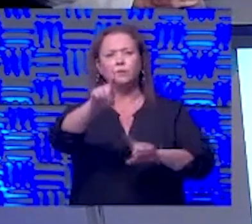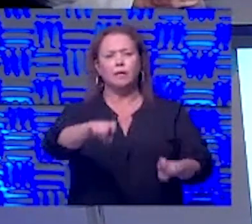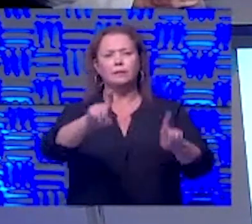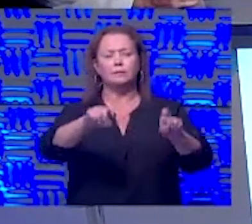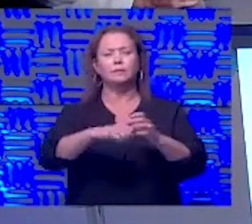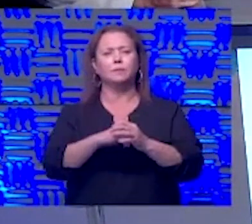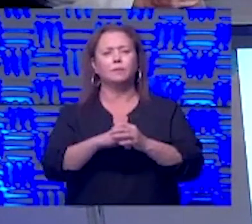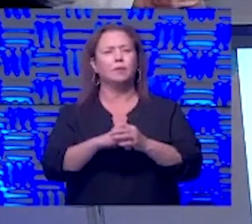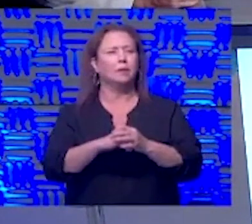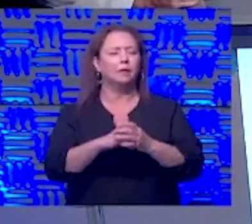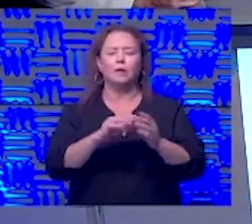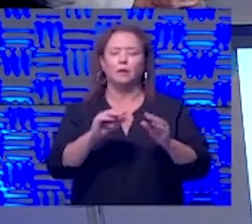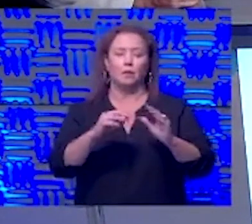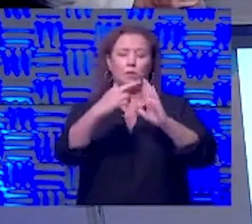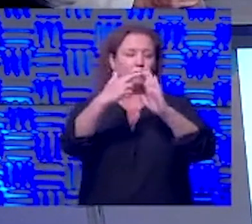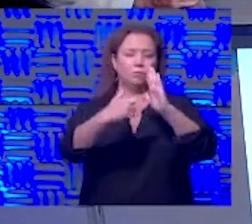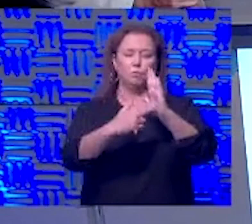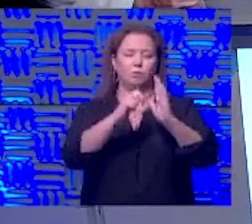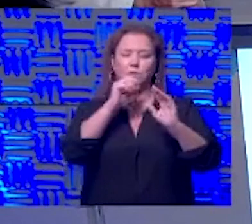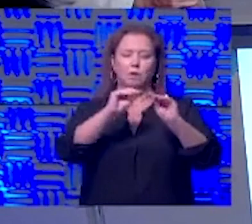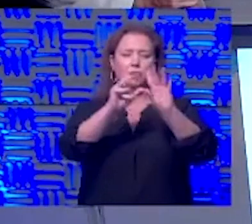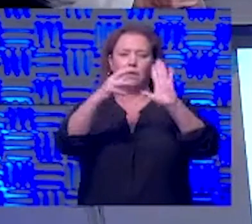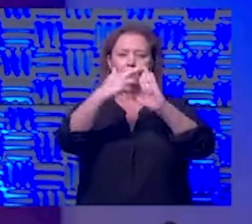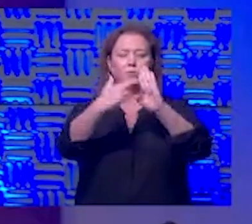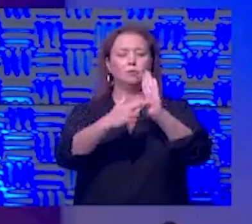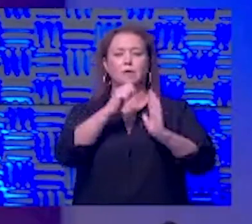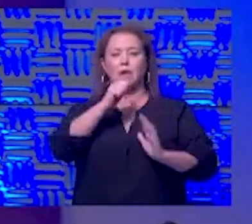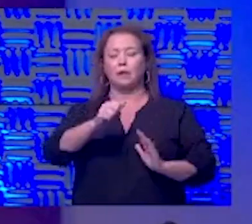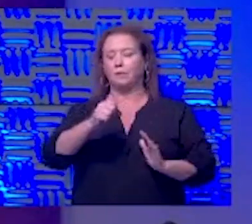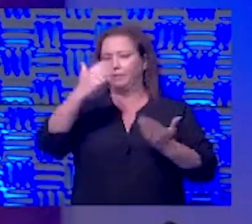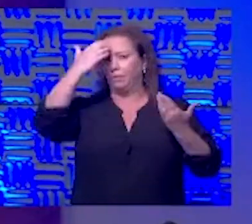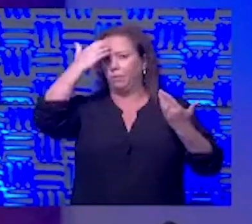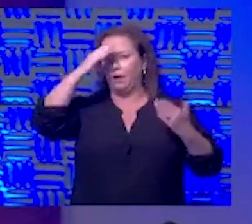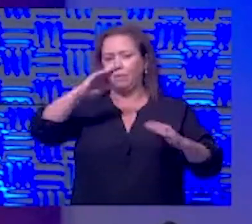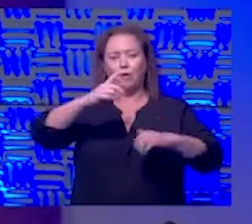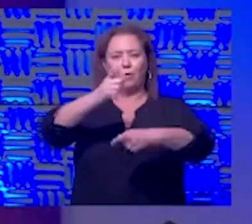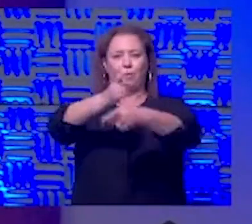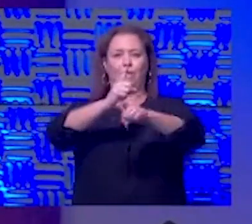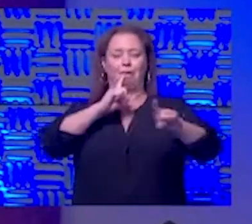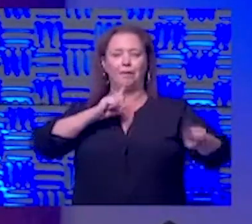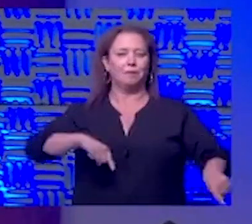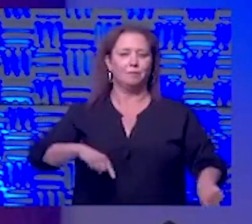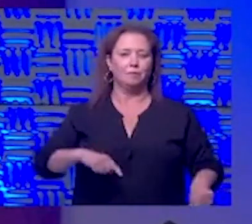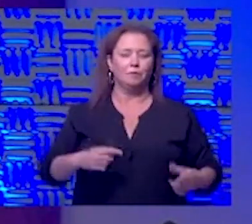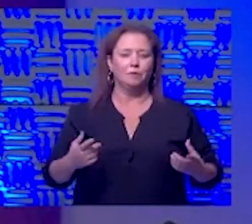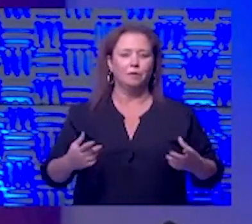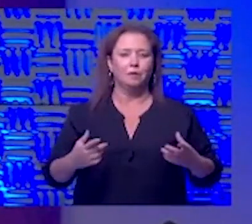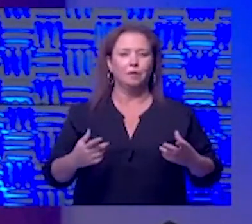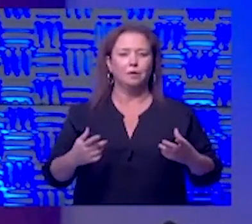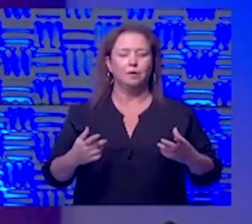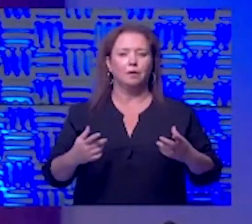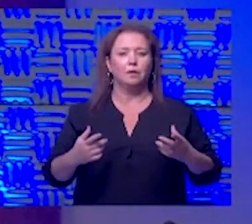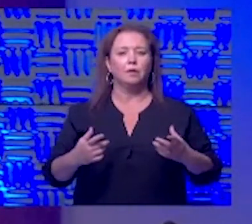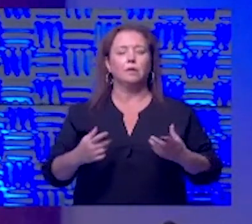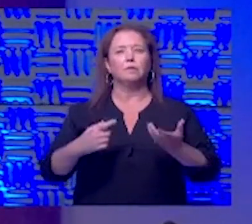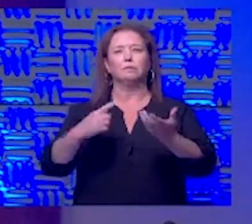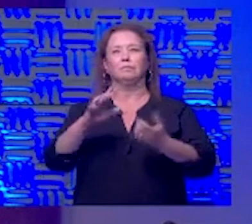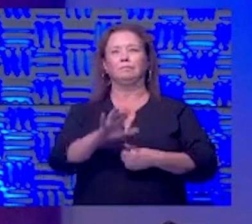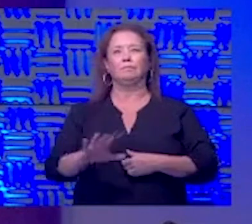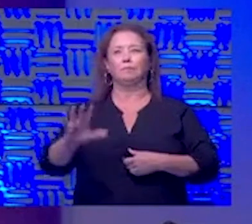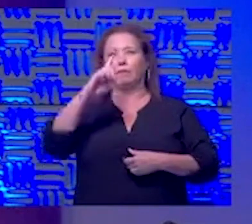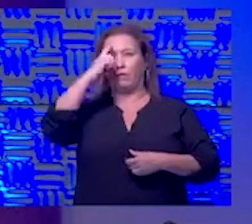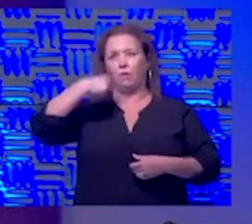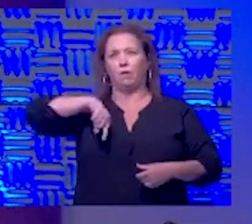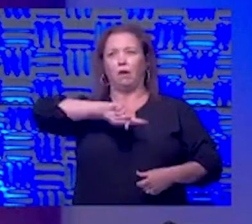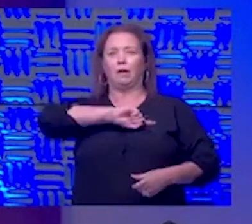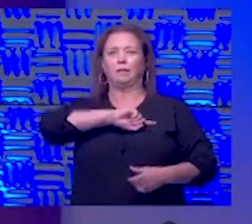Well, there's not clear guidance, and I don't think we know exactly what the right answer is, Yeah. but something around, for us,